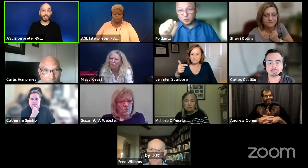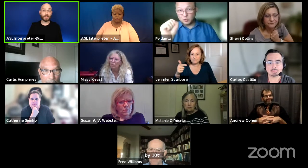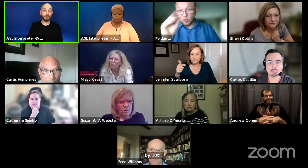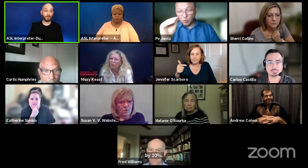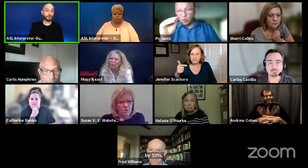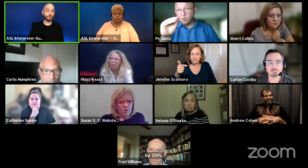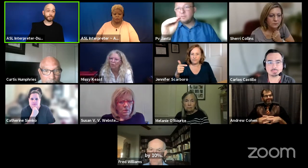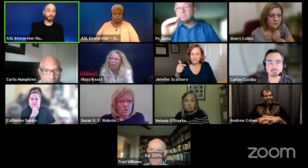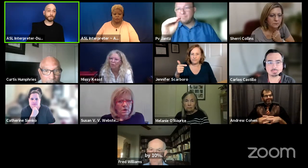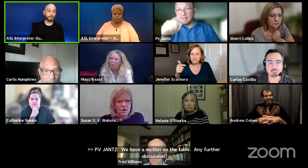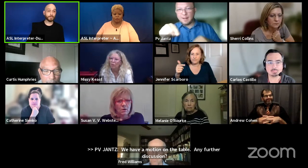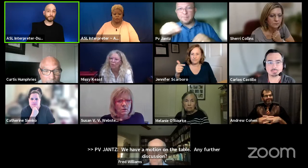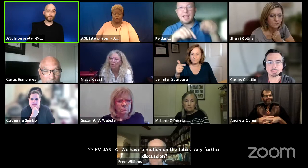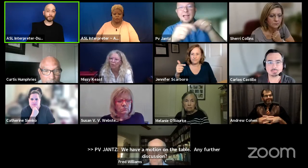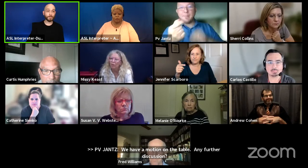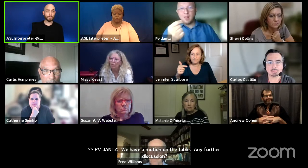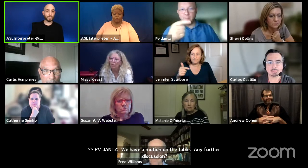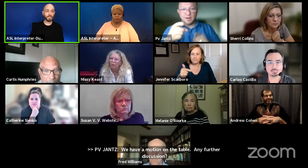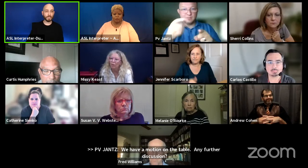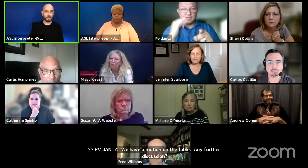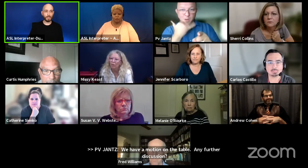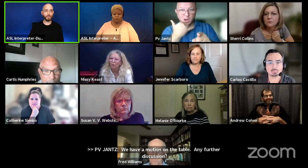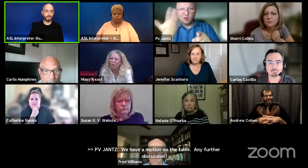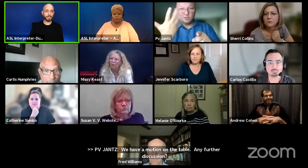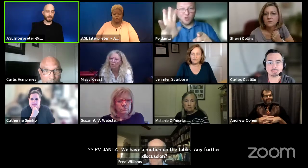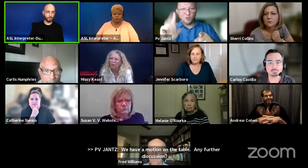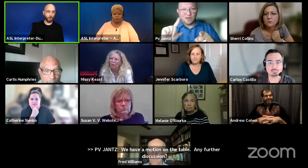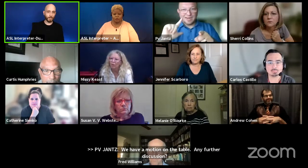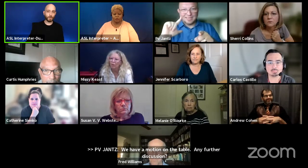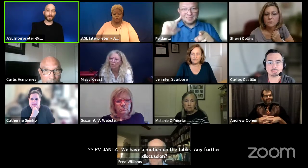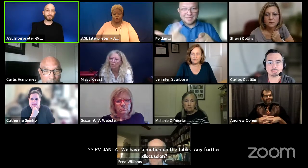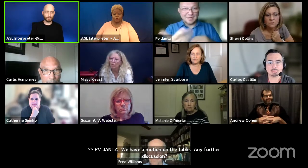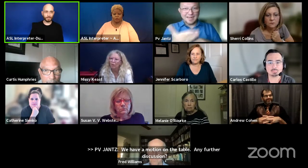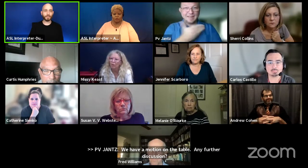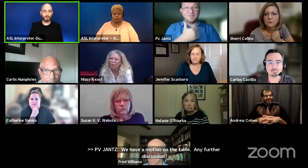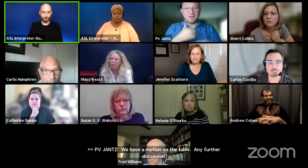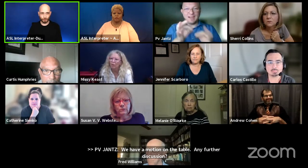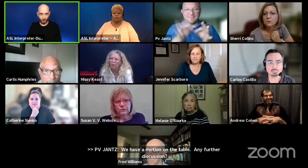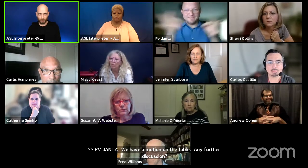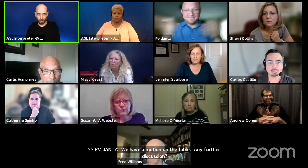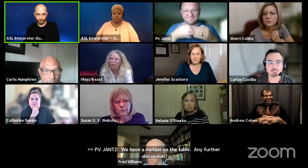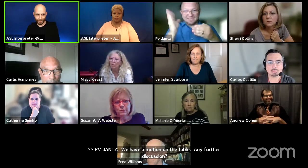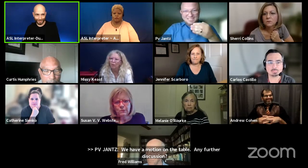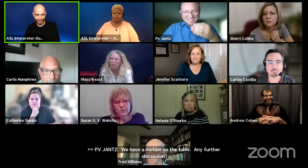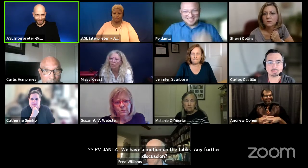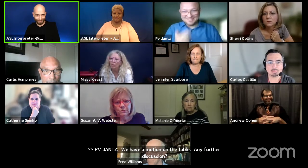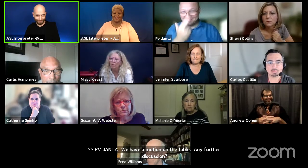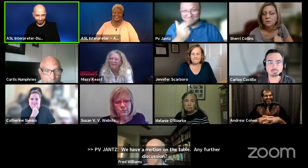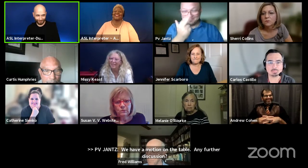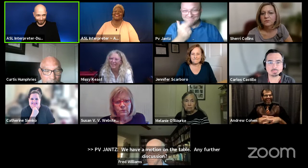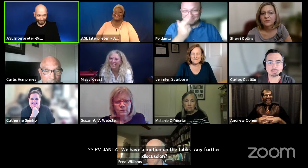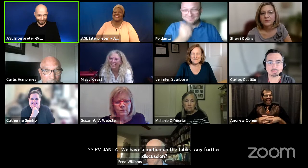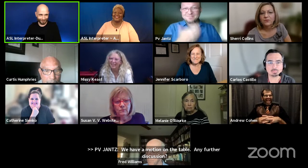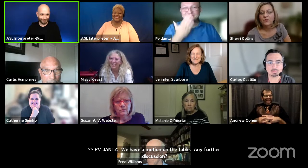We need a second first. So take a moment. Okay, Commissioner Scarborough seconds